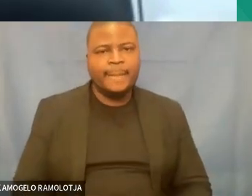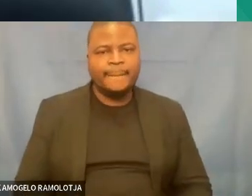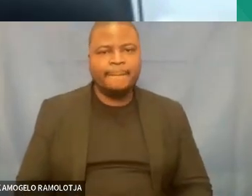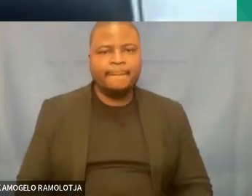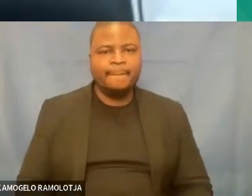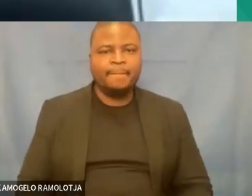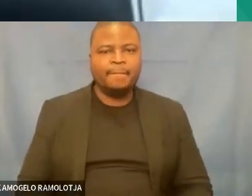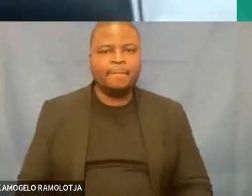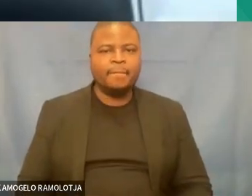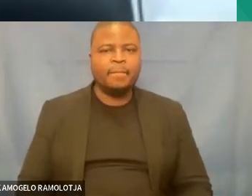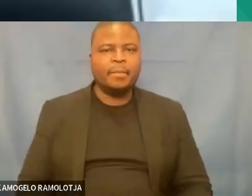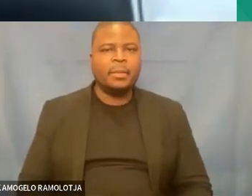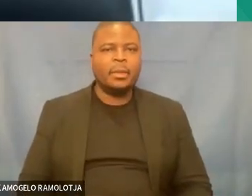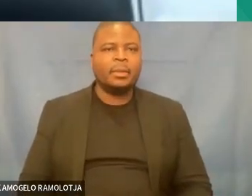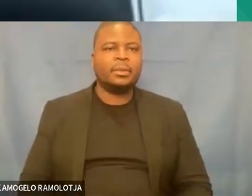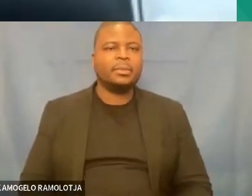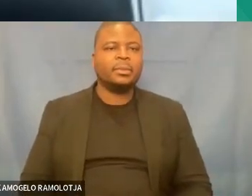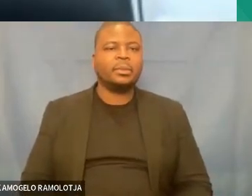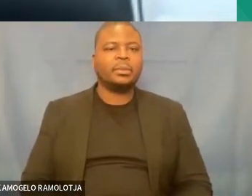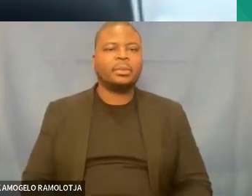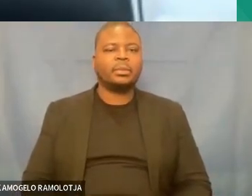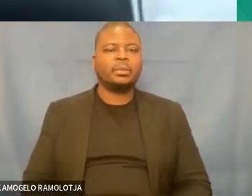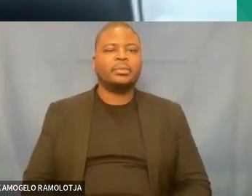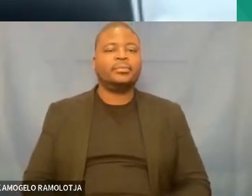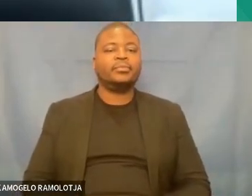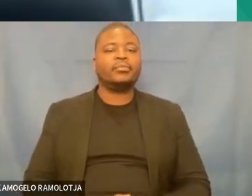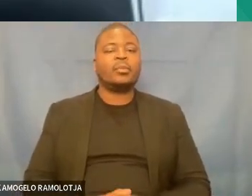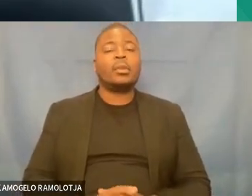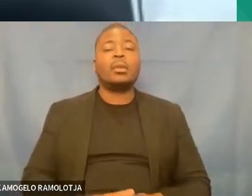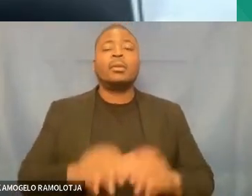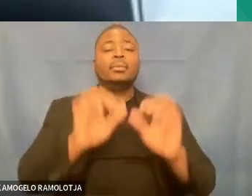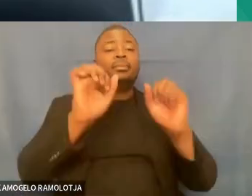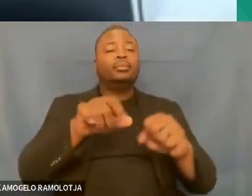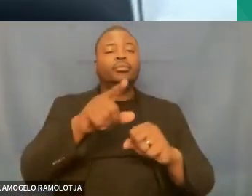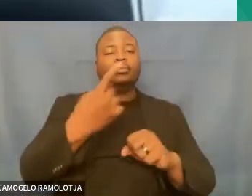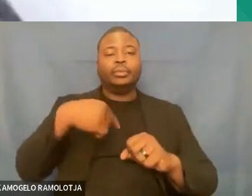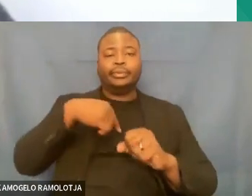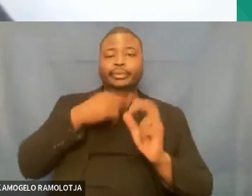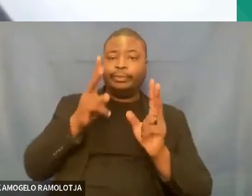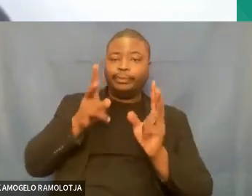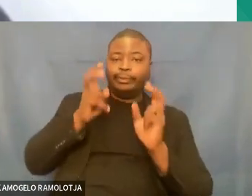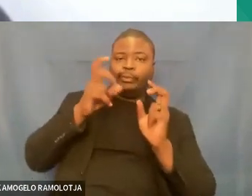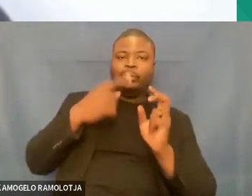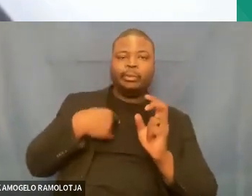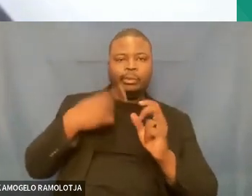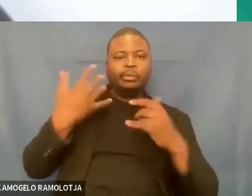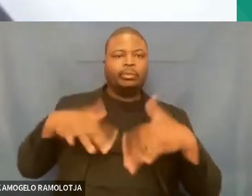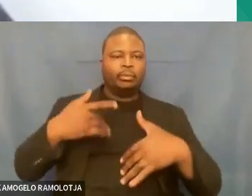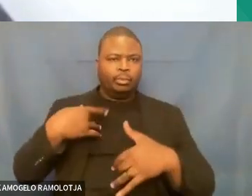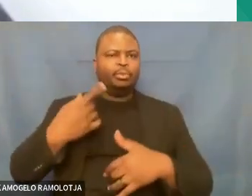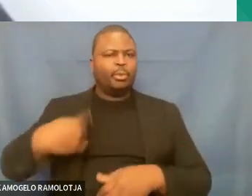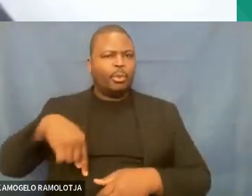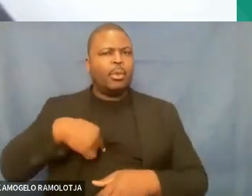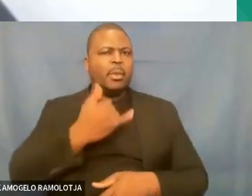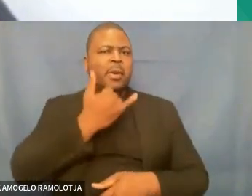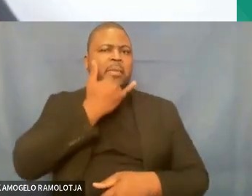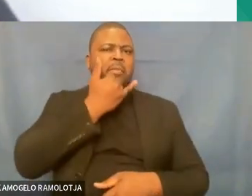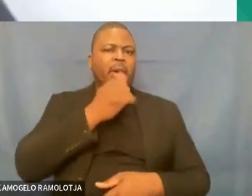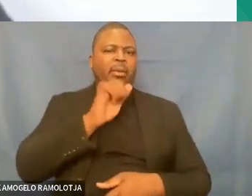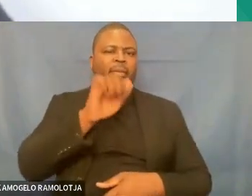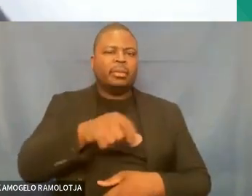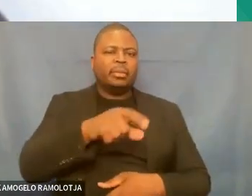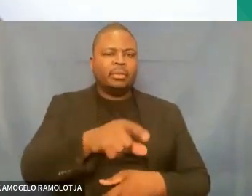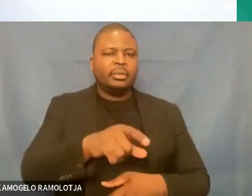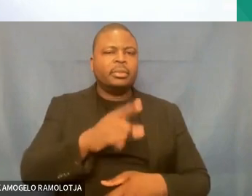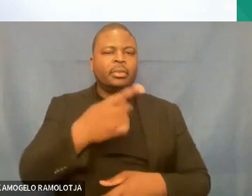Thank you so much. I think that we were quite impressed, and I suppose a little bit, feeling